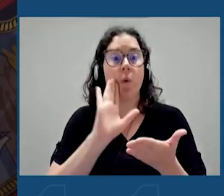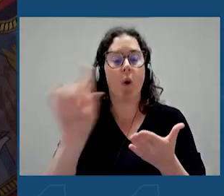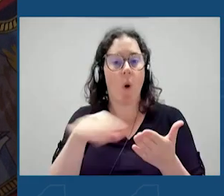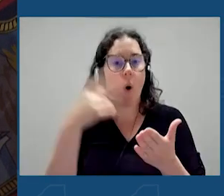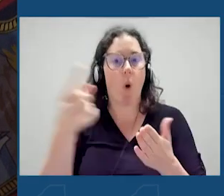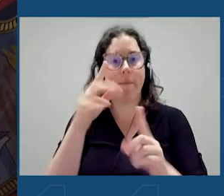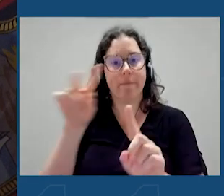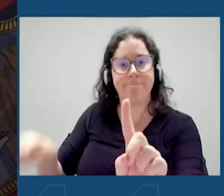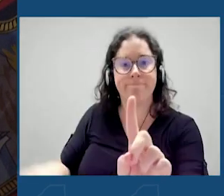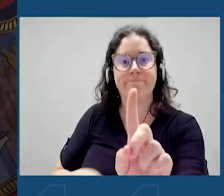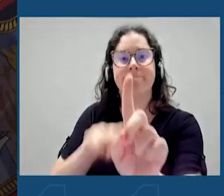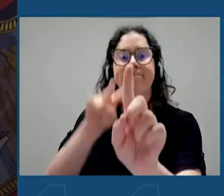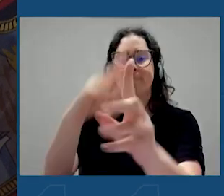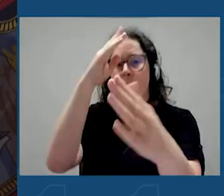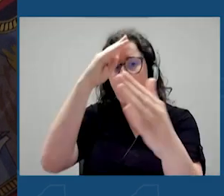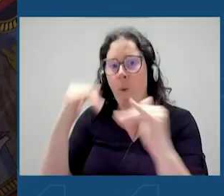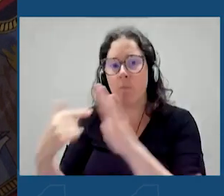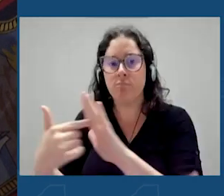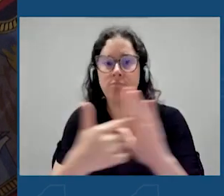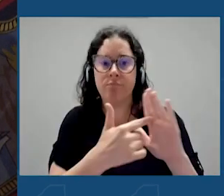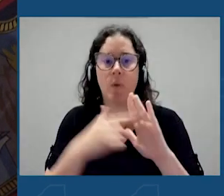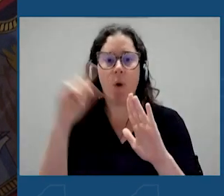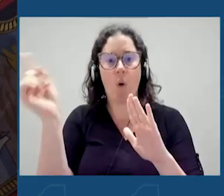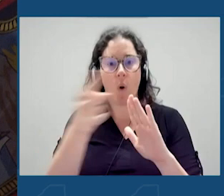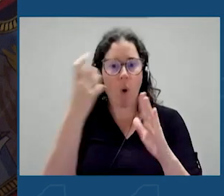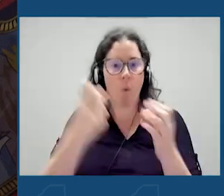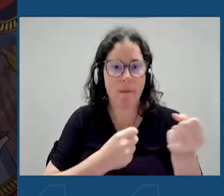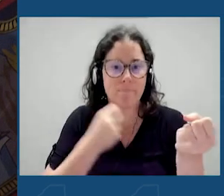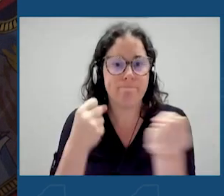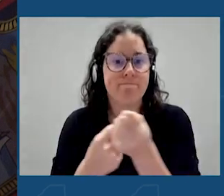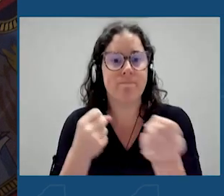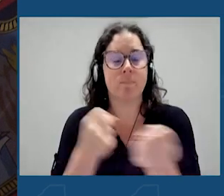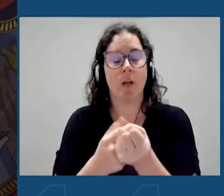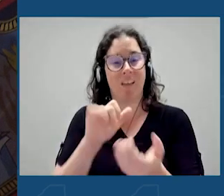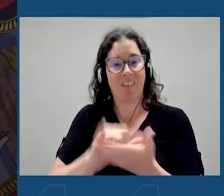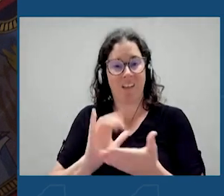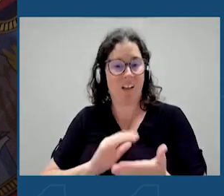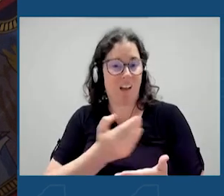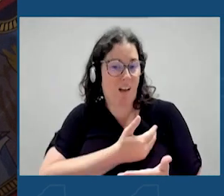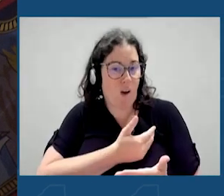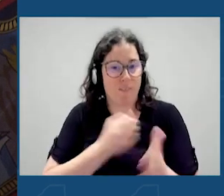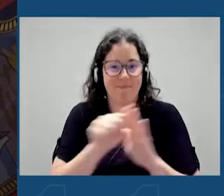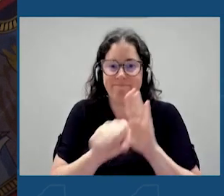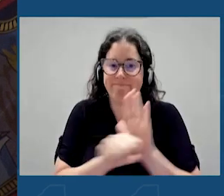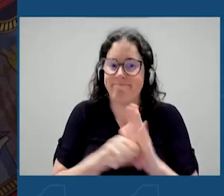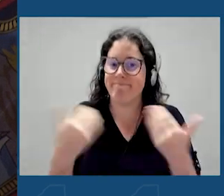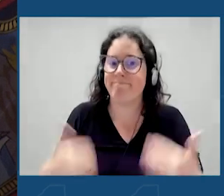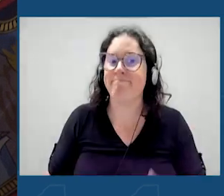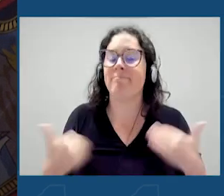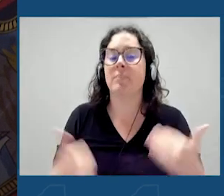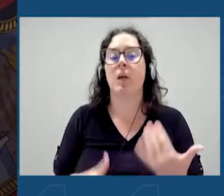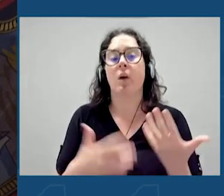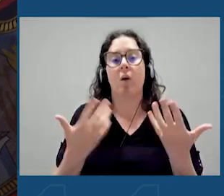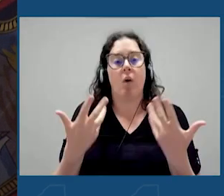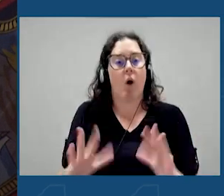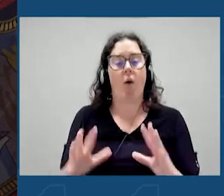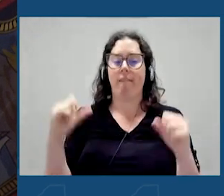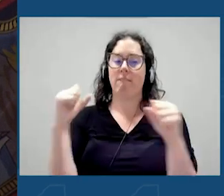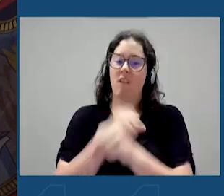hope. We'll always stand up because that's who we are. So we've already fought this